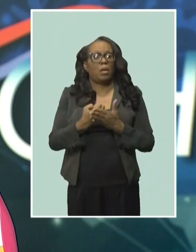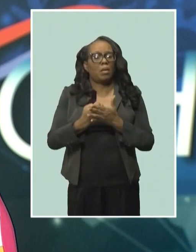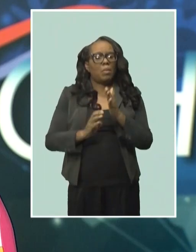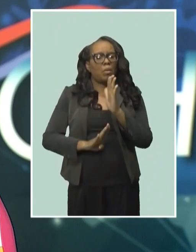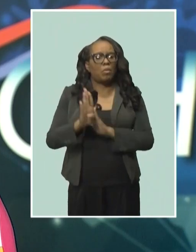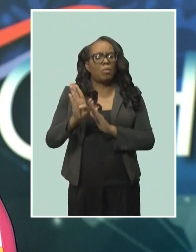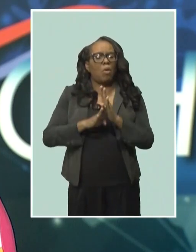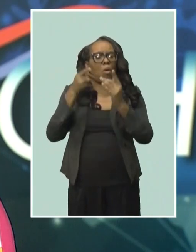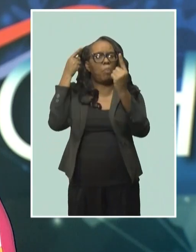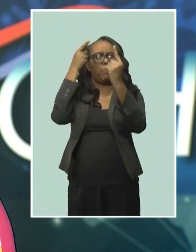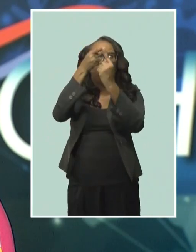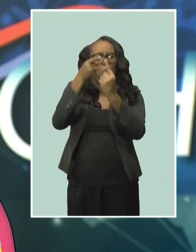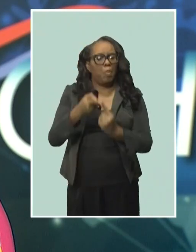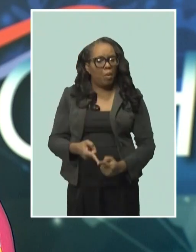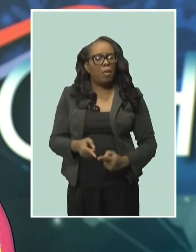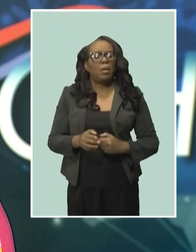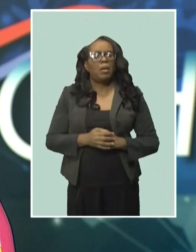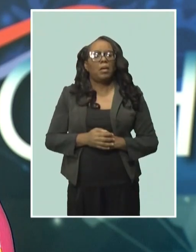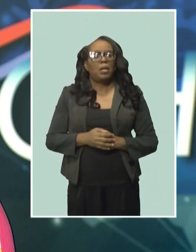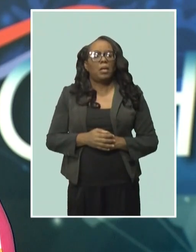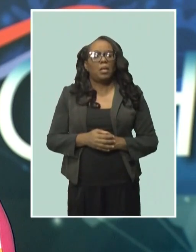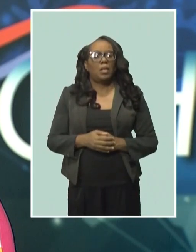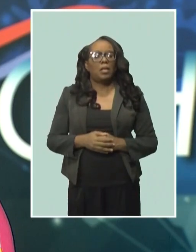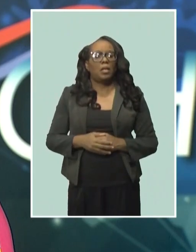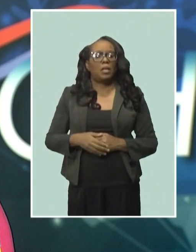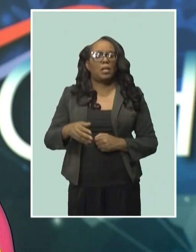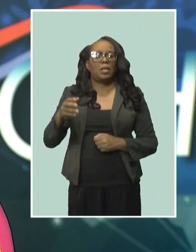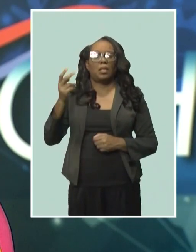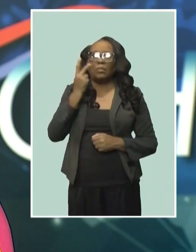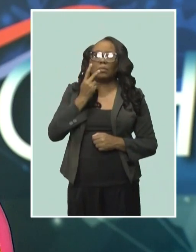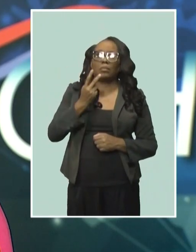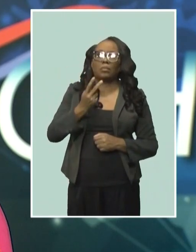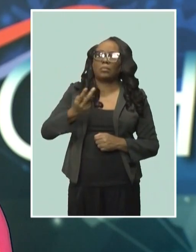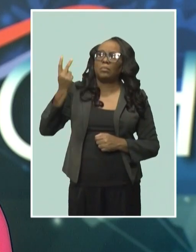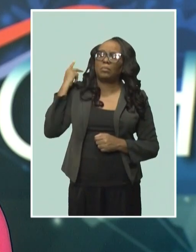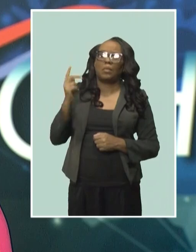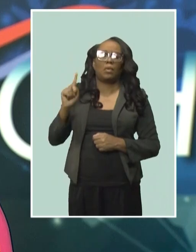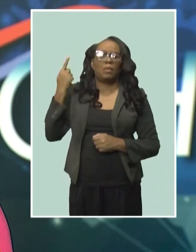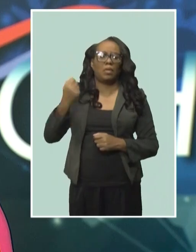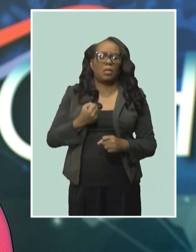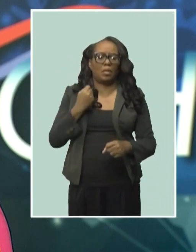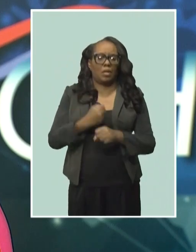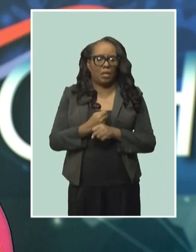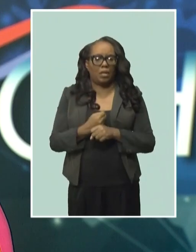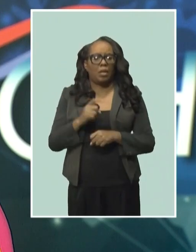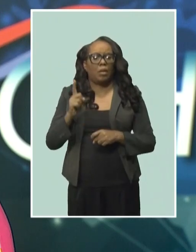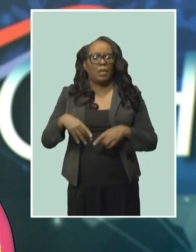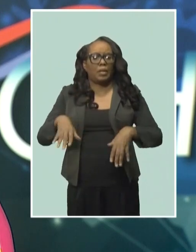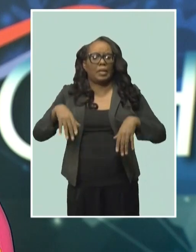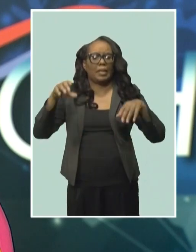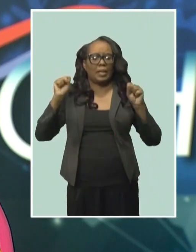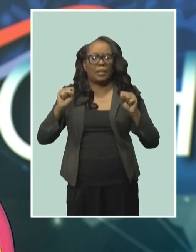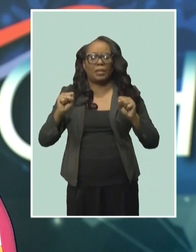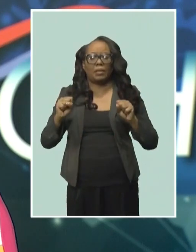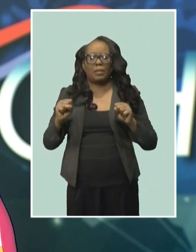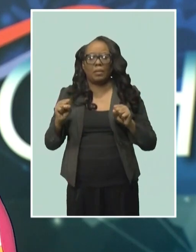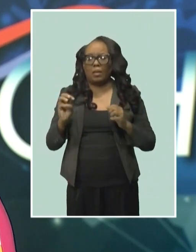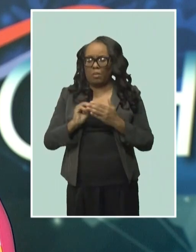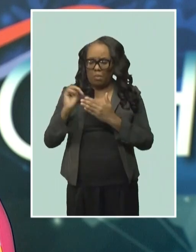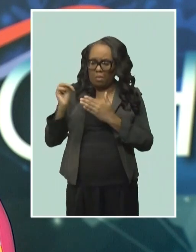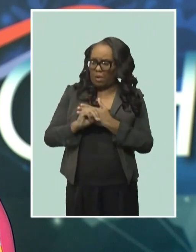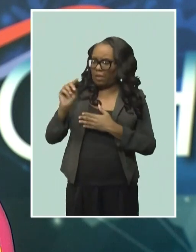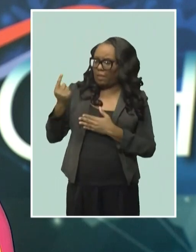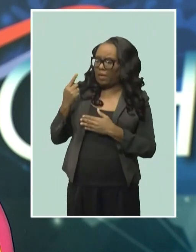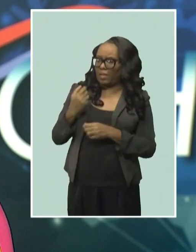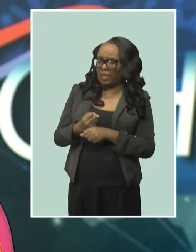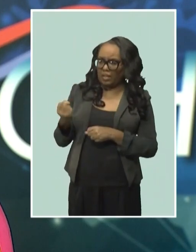Mr. Greenidge was speaking as he reflected on his first year in office, having taken up the role on March 1st last year. He says